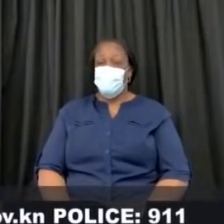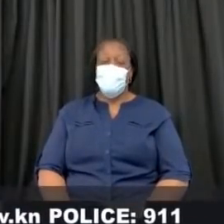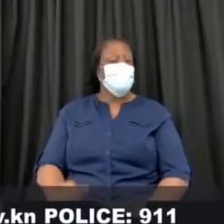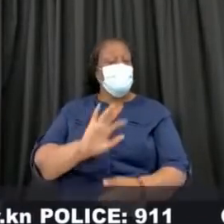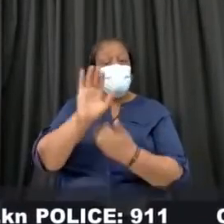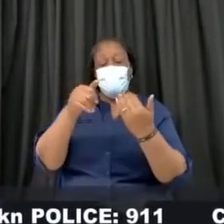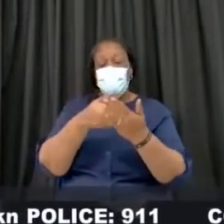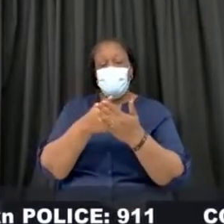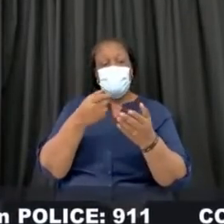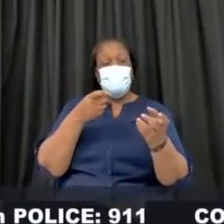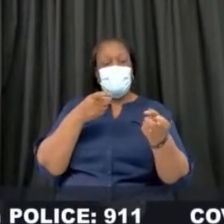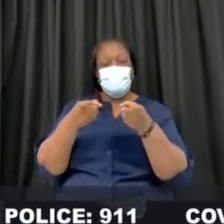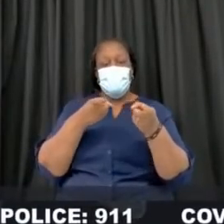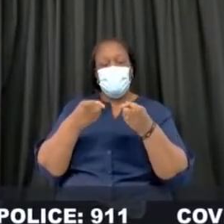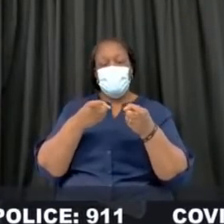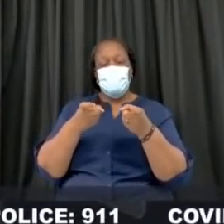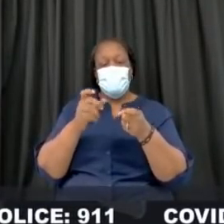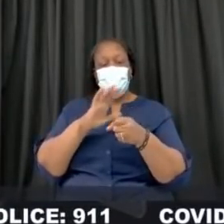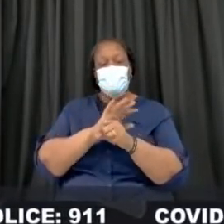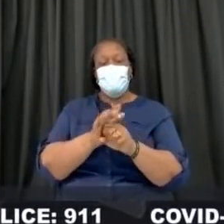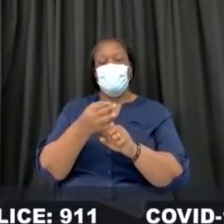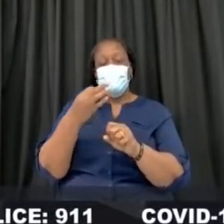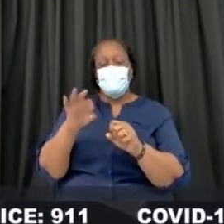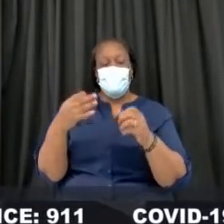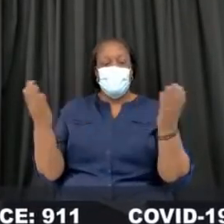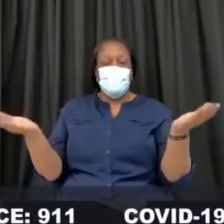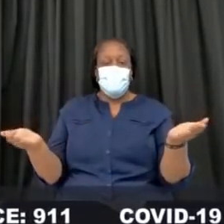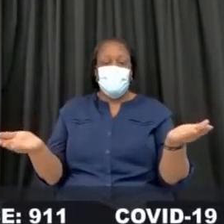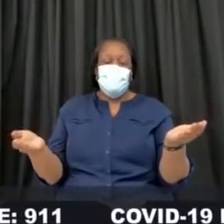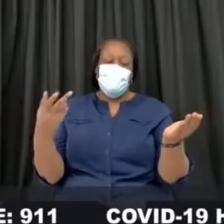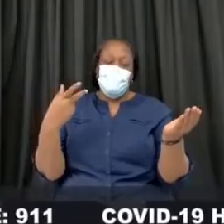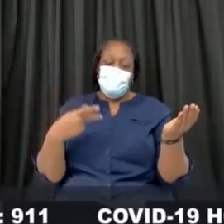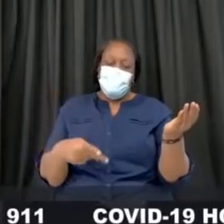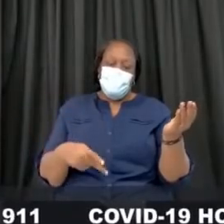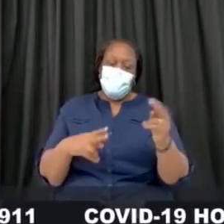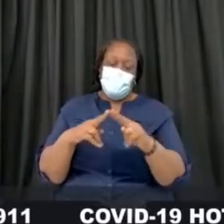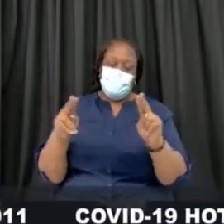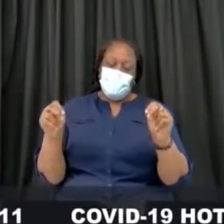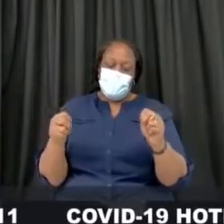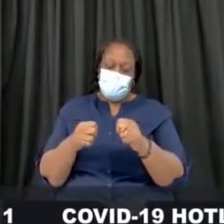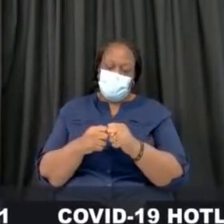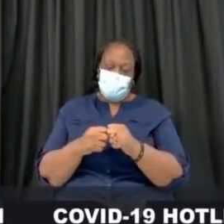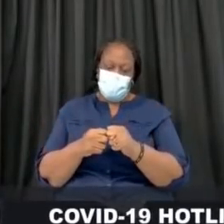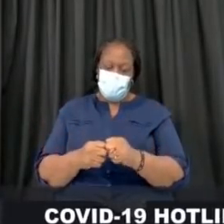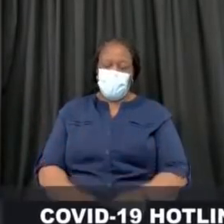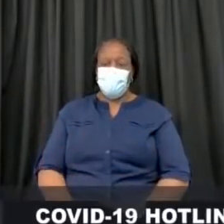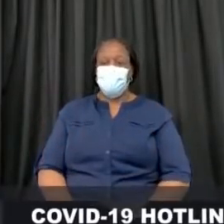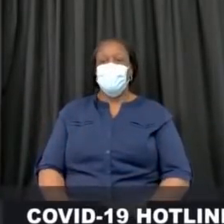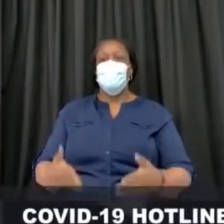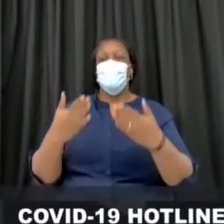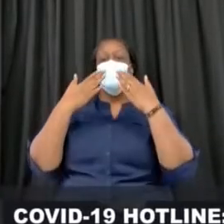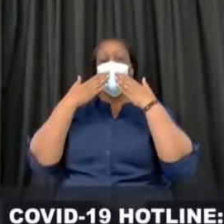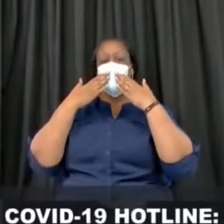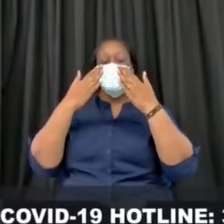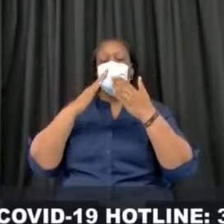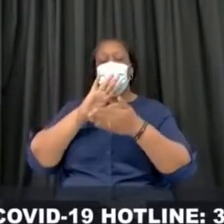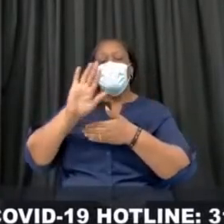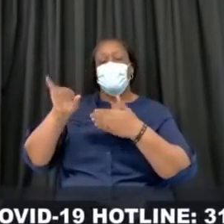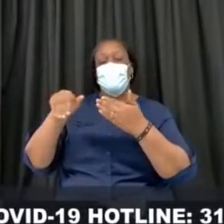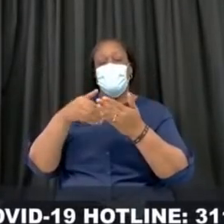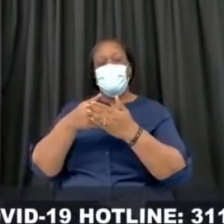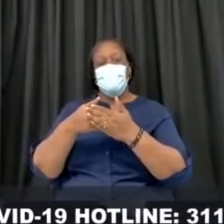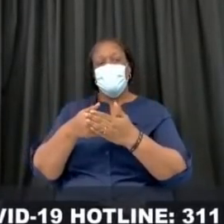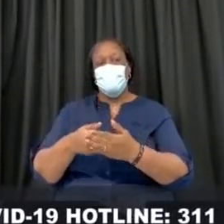management of the COVID-19 pandemic here in the Federation. So thank you very much